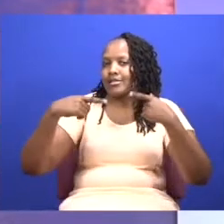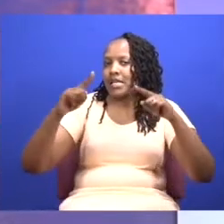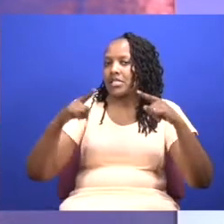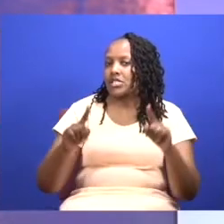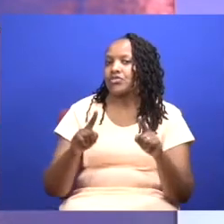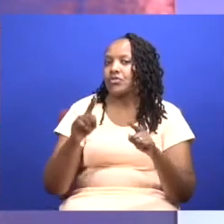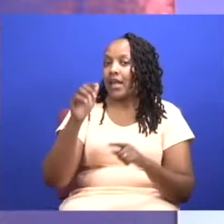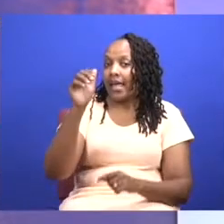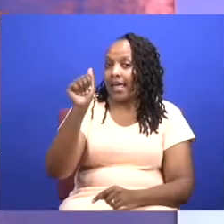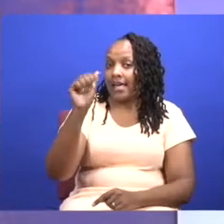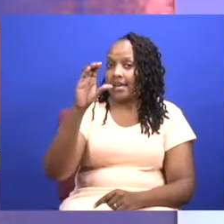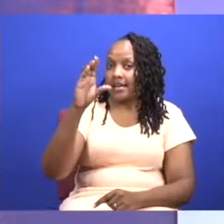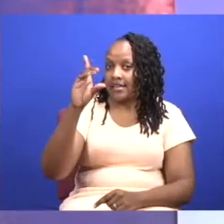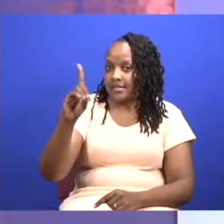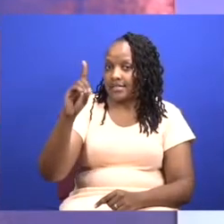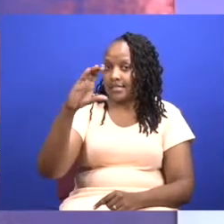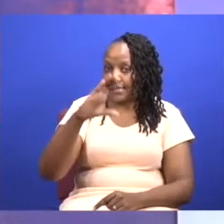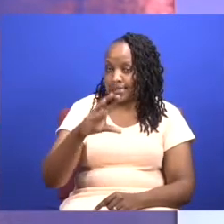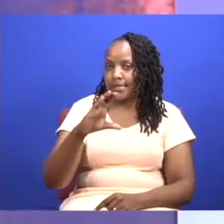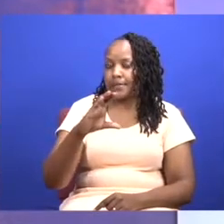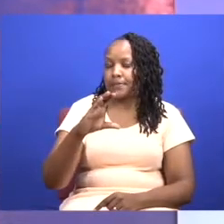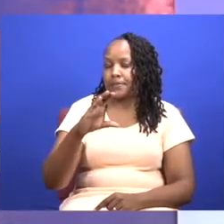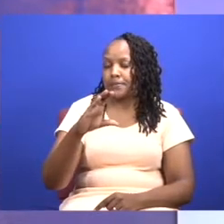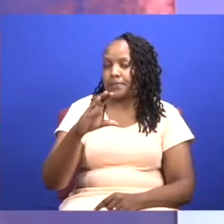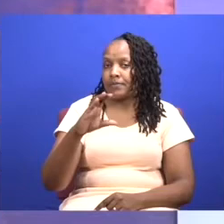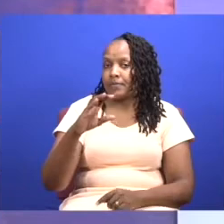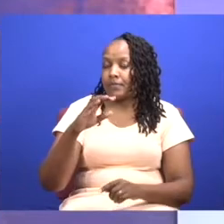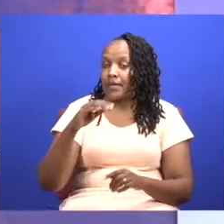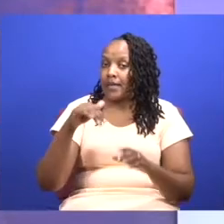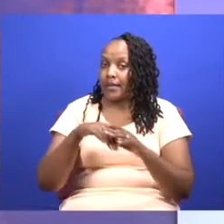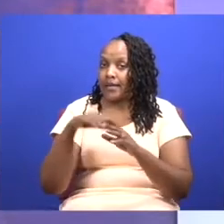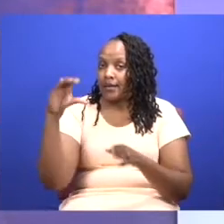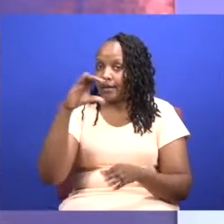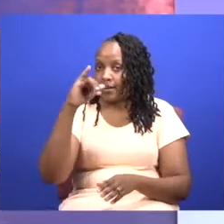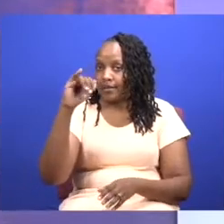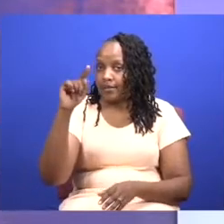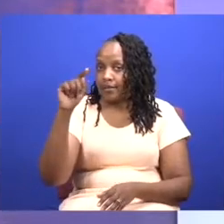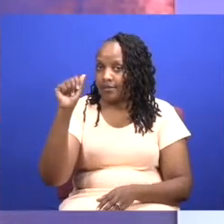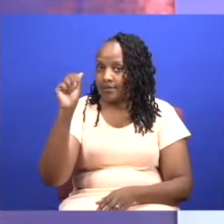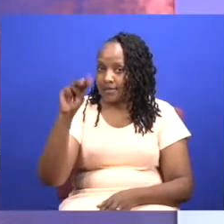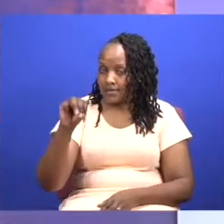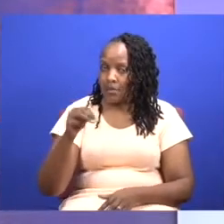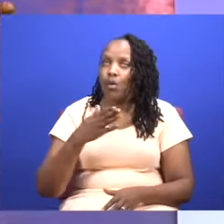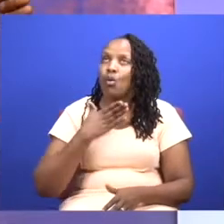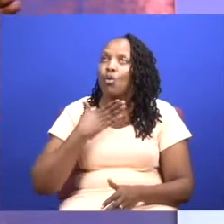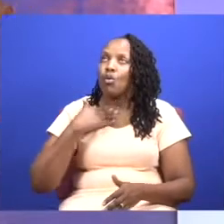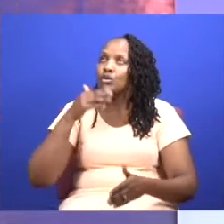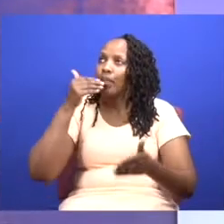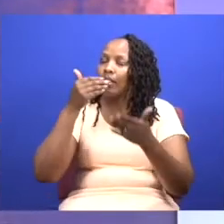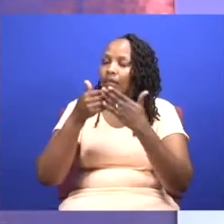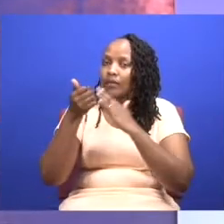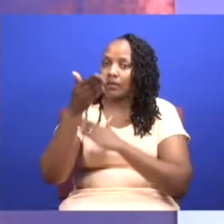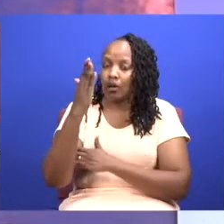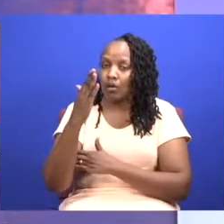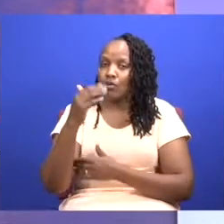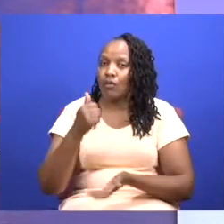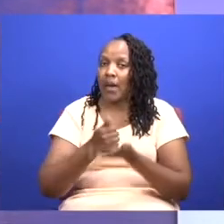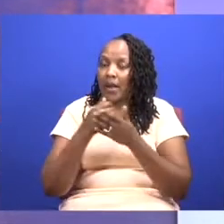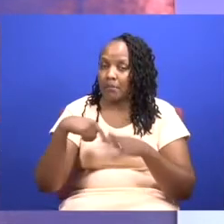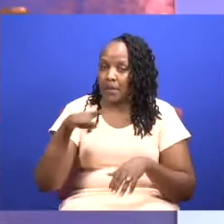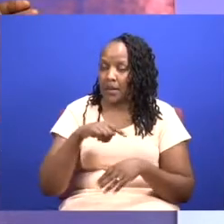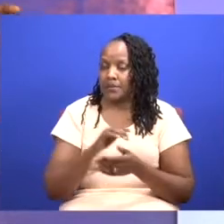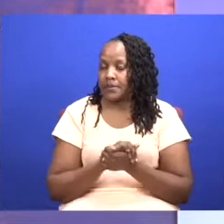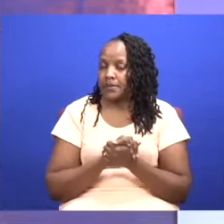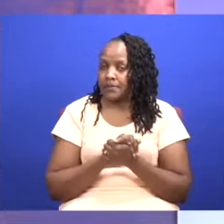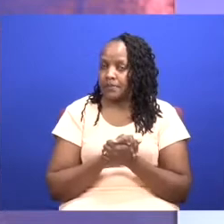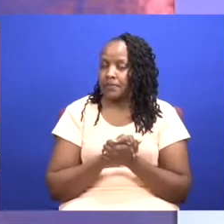annual delegate conference for this ministry, CITAM. And want to thank God for seeing us through. And also